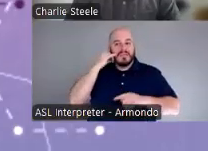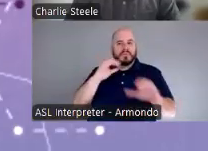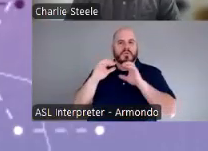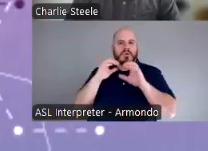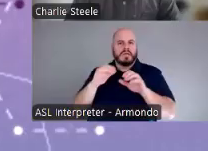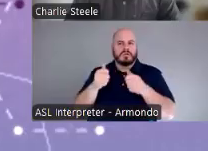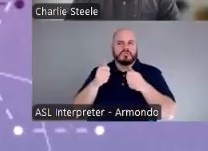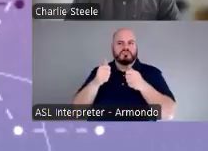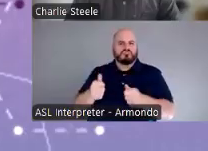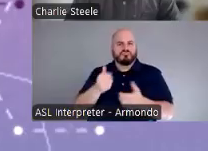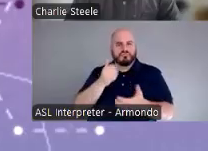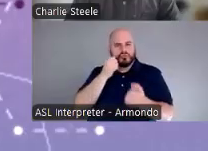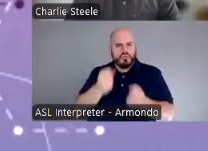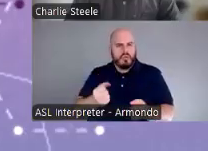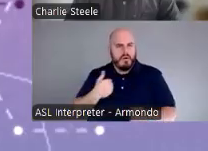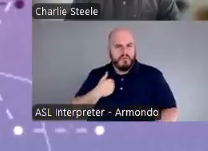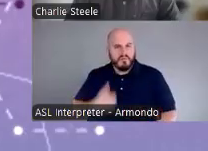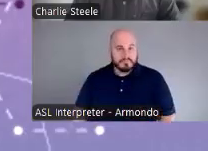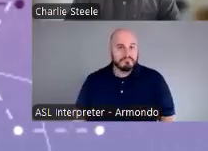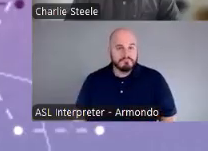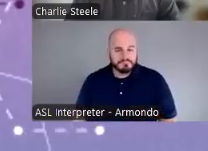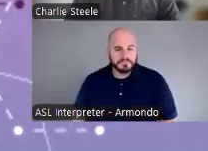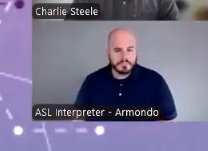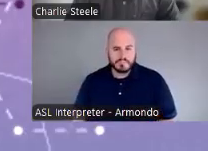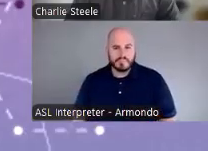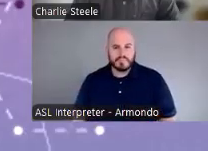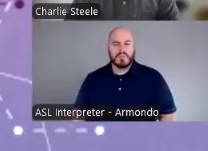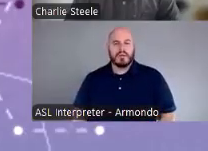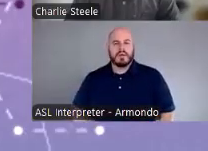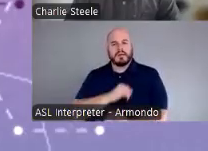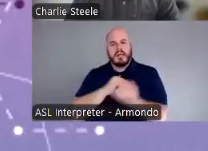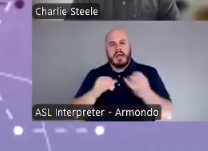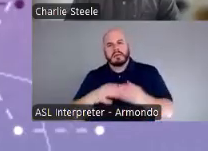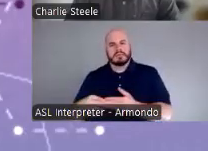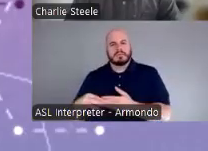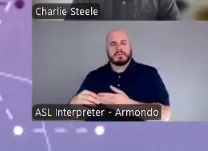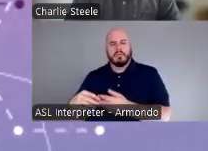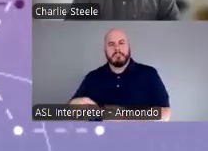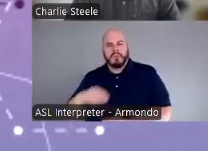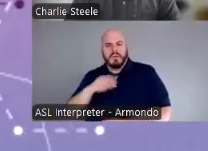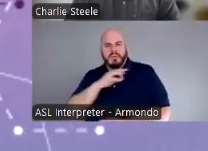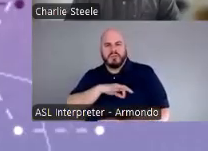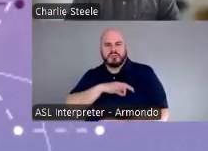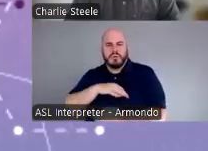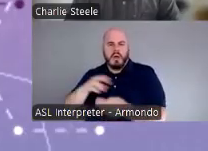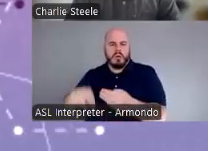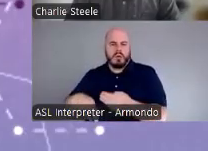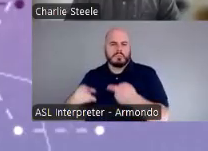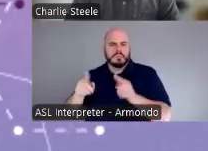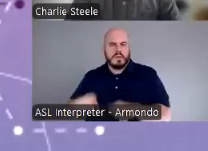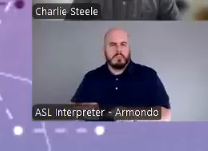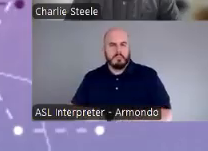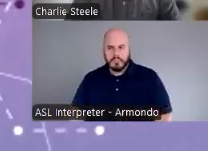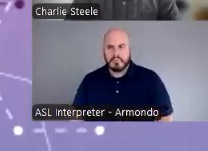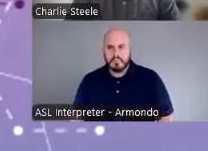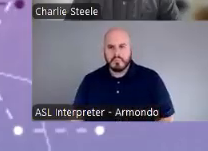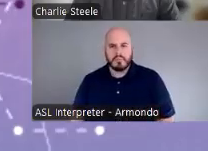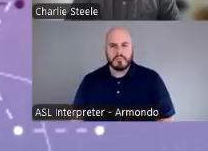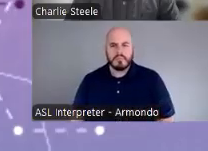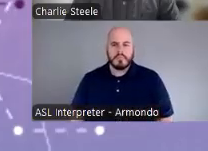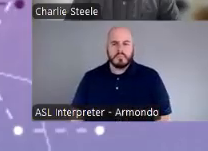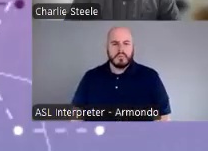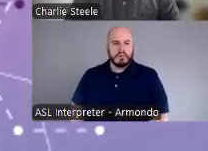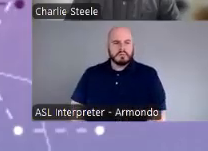earlier. The last is meaningful outcomes follow. So let's hear from the patient